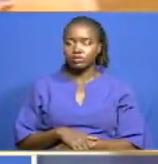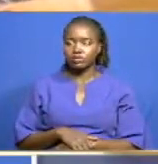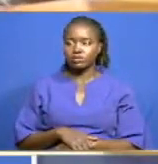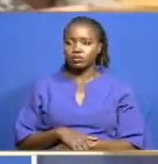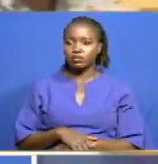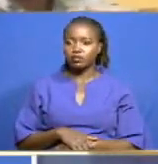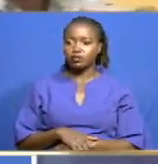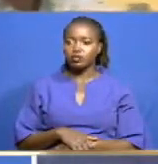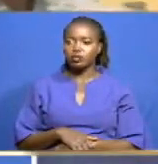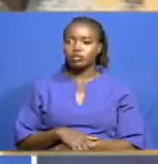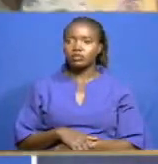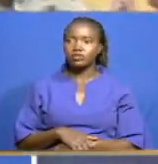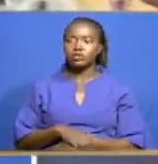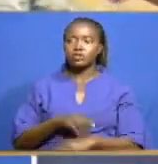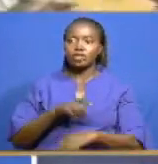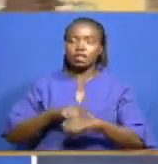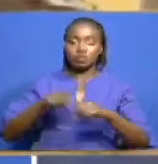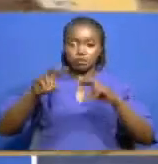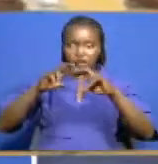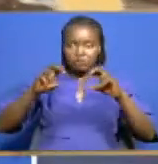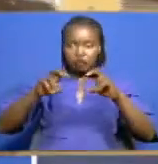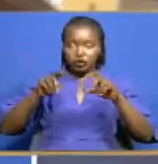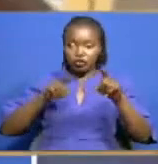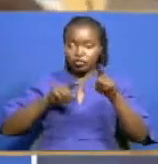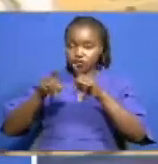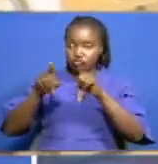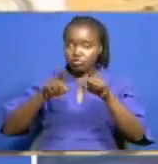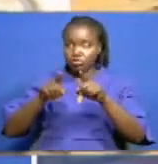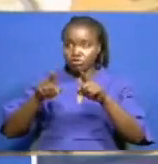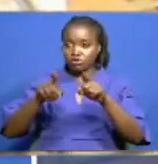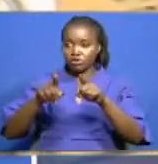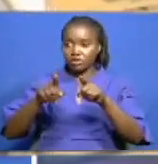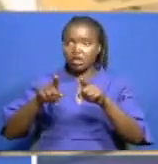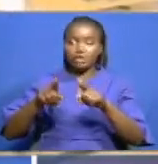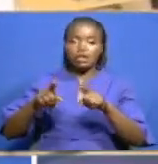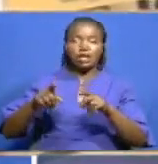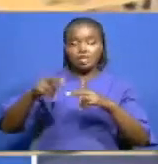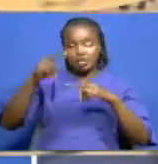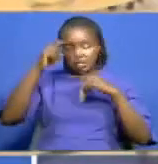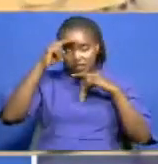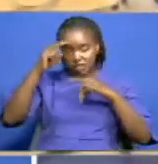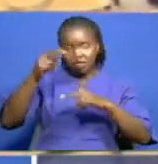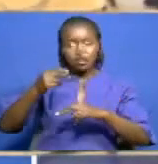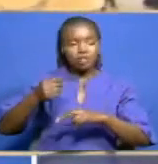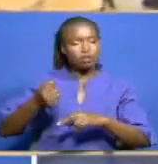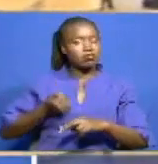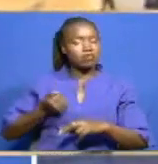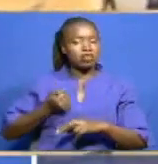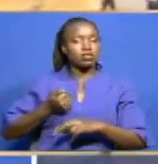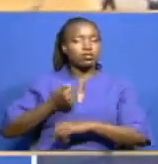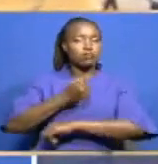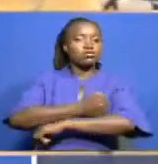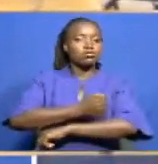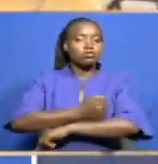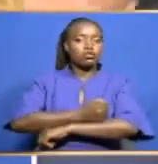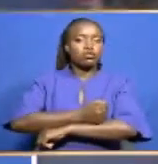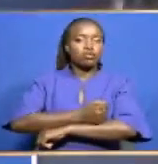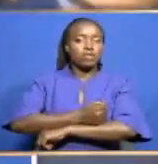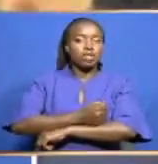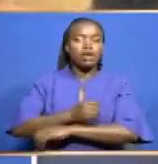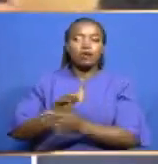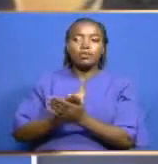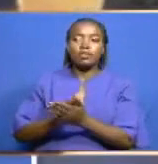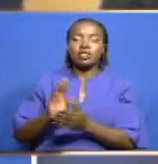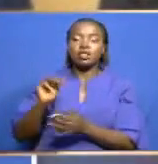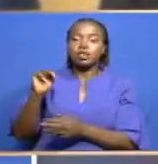While speaking during an inspection tour of school desks at Muruguru Girls High School in Nyeri Town, Nyeri County, in the company of Nyeri Town Member